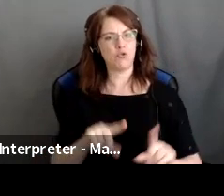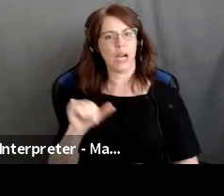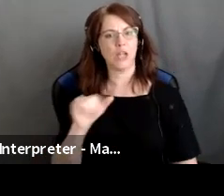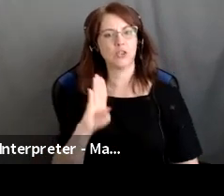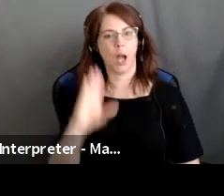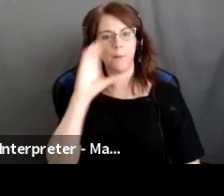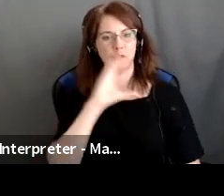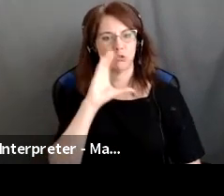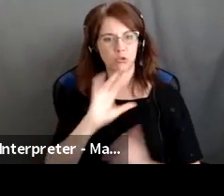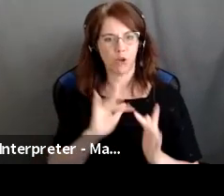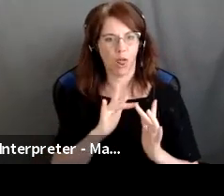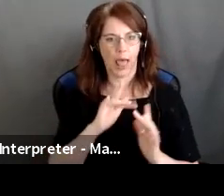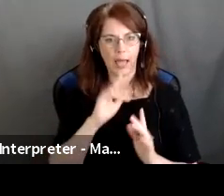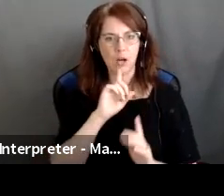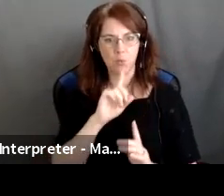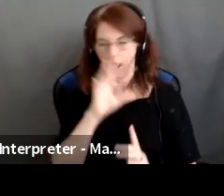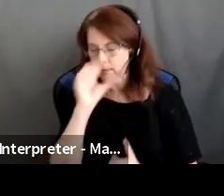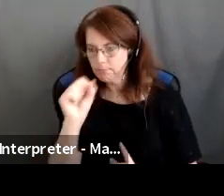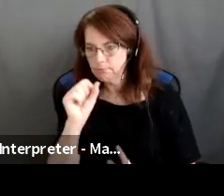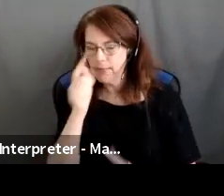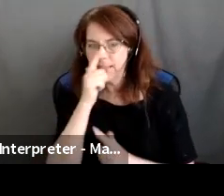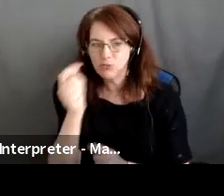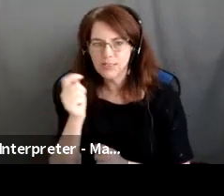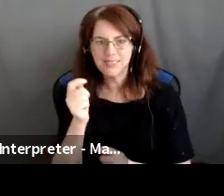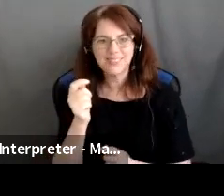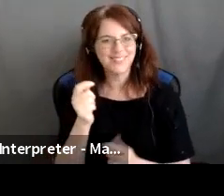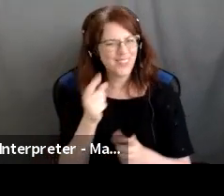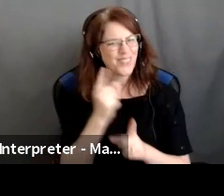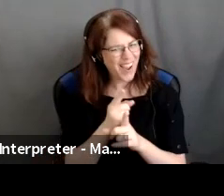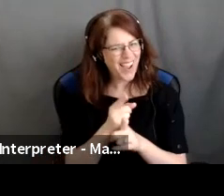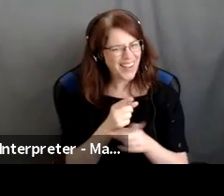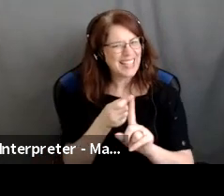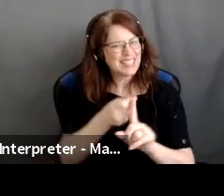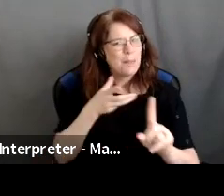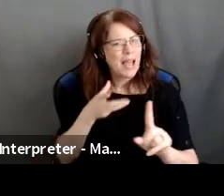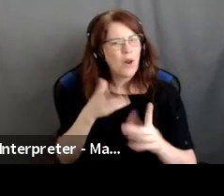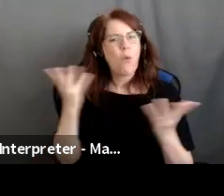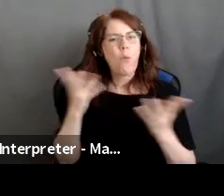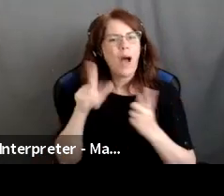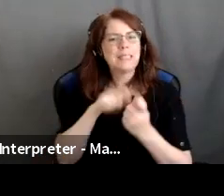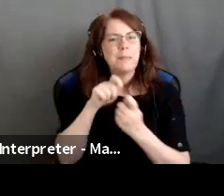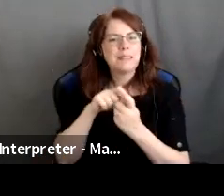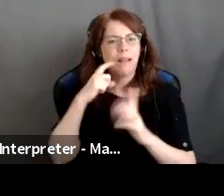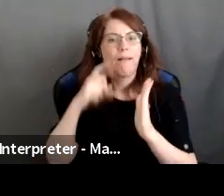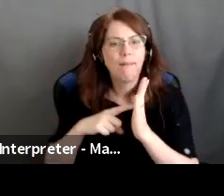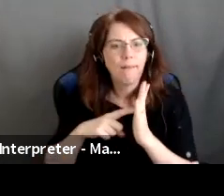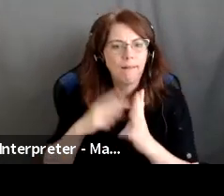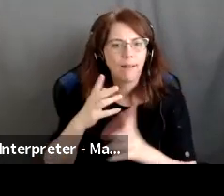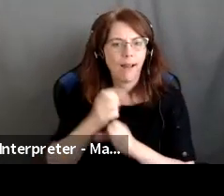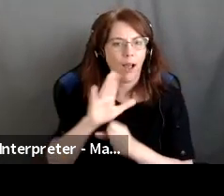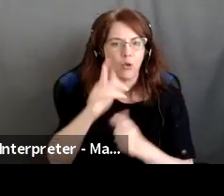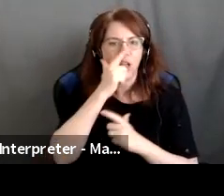online and it really got my interest. And I think you should really expand on that by what specifically caught your interest about